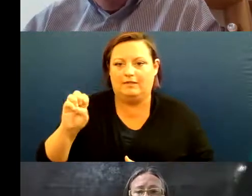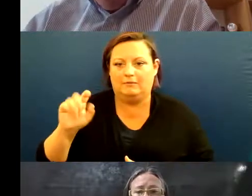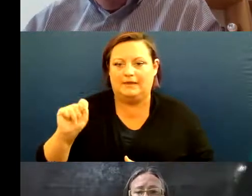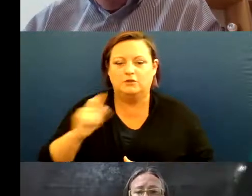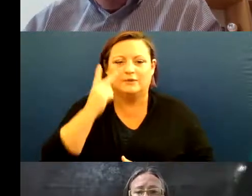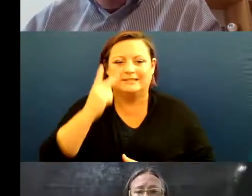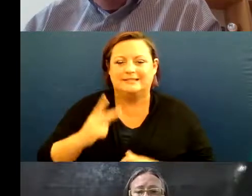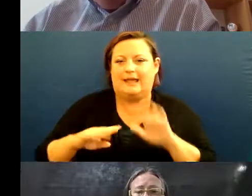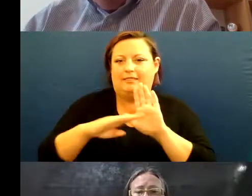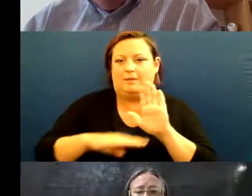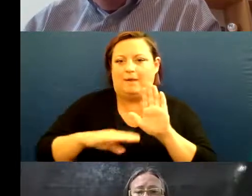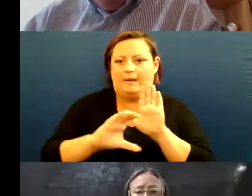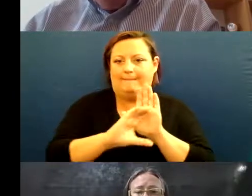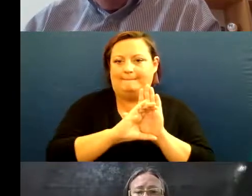panel.